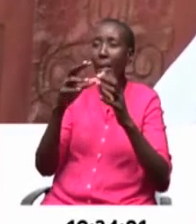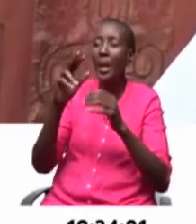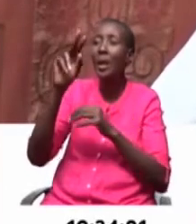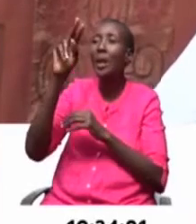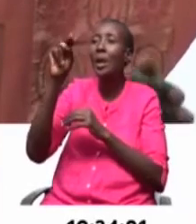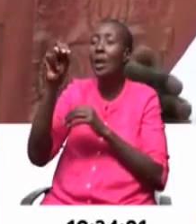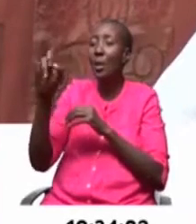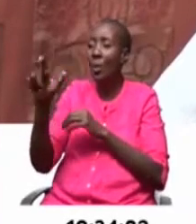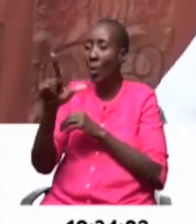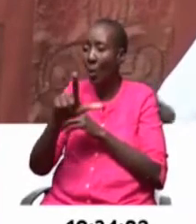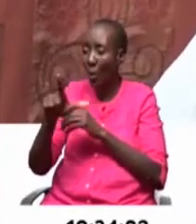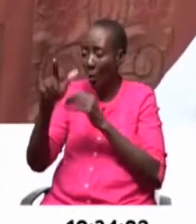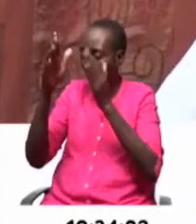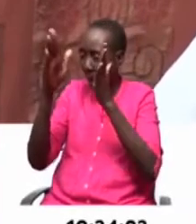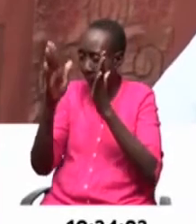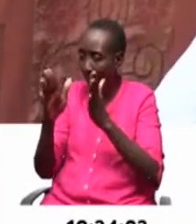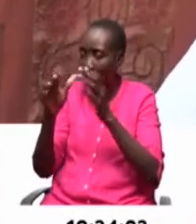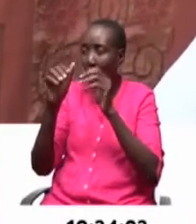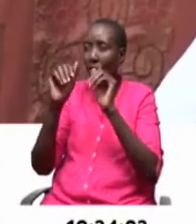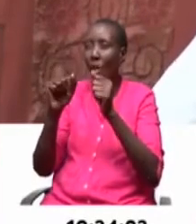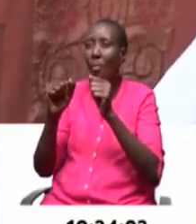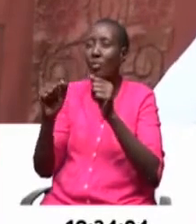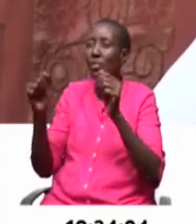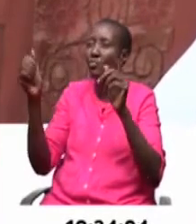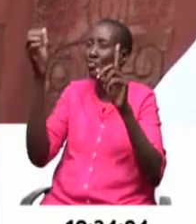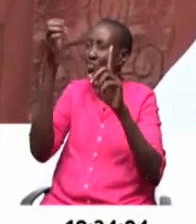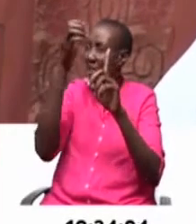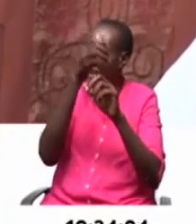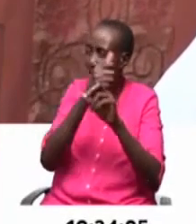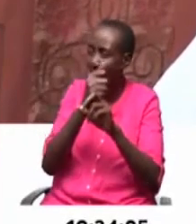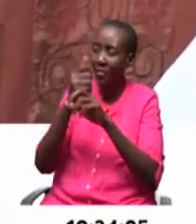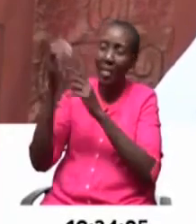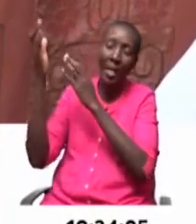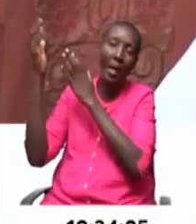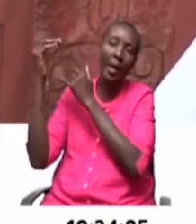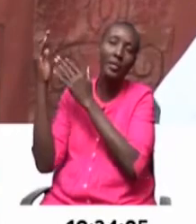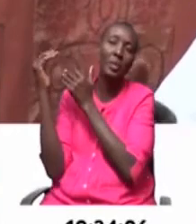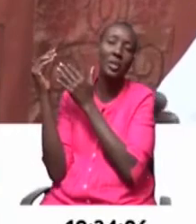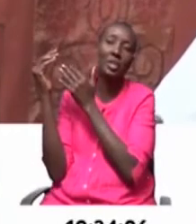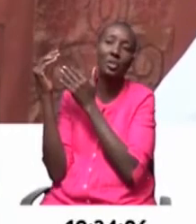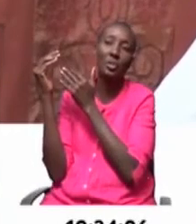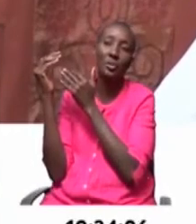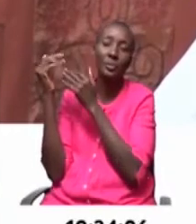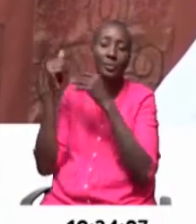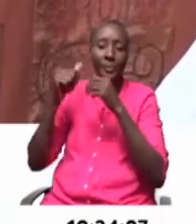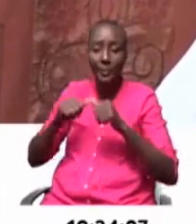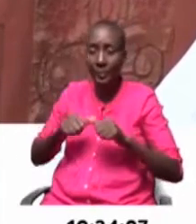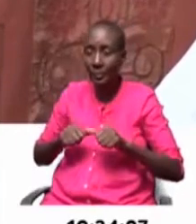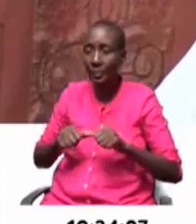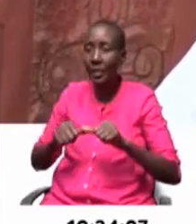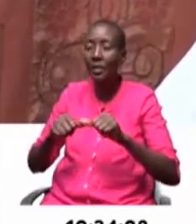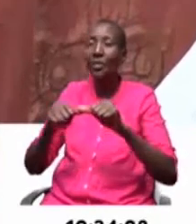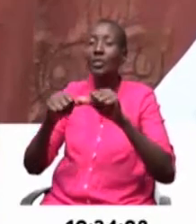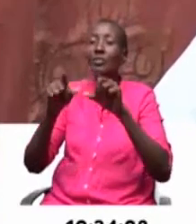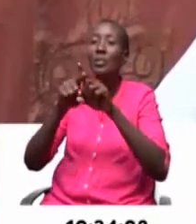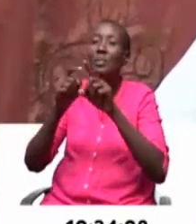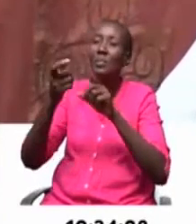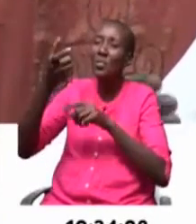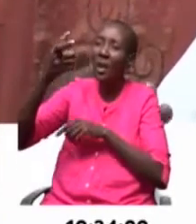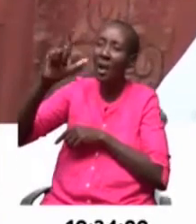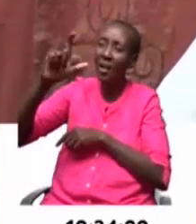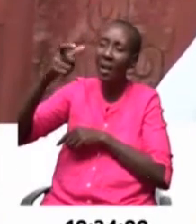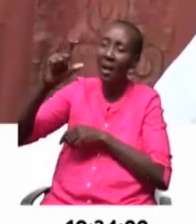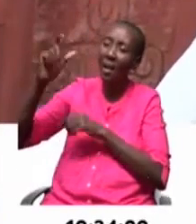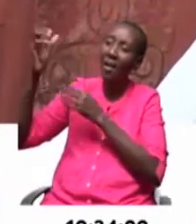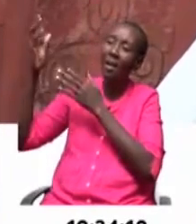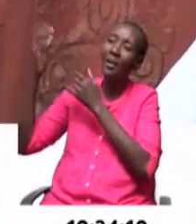contractor can be able to meet the requirements of those tenders. It went on to make some requirements that for you